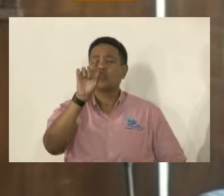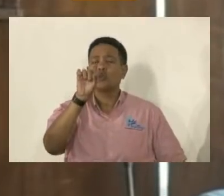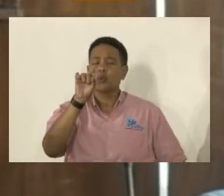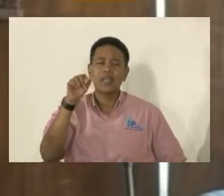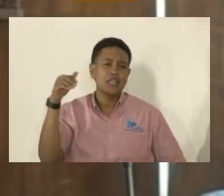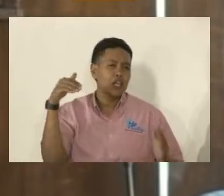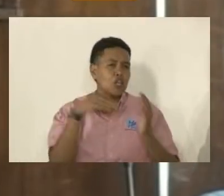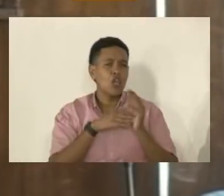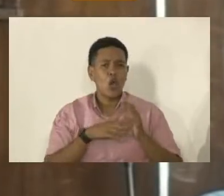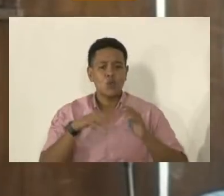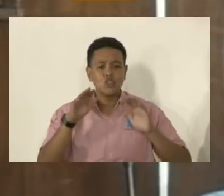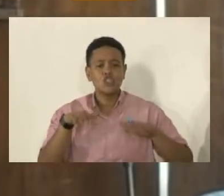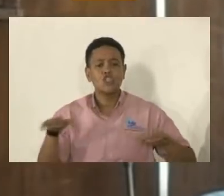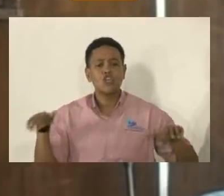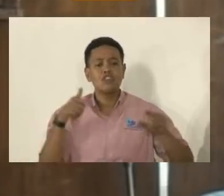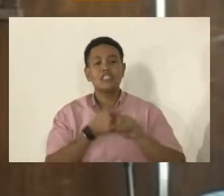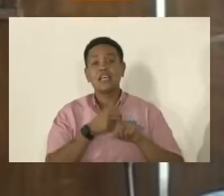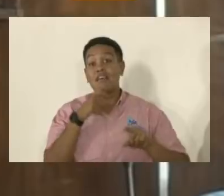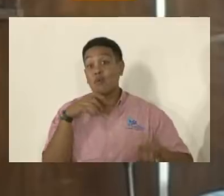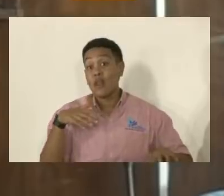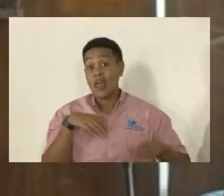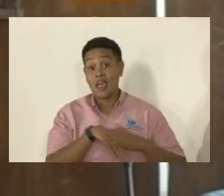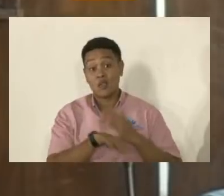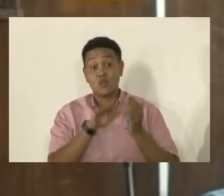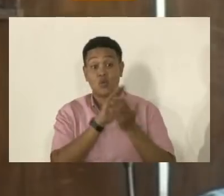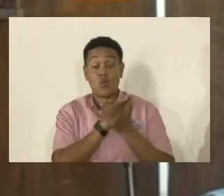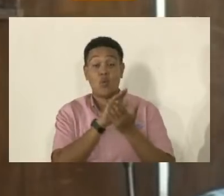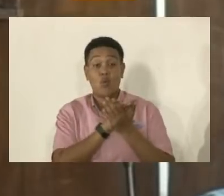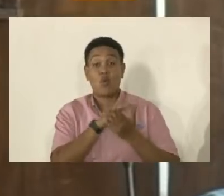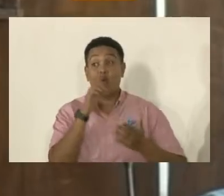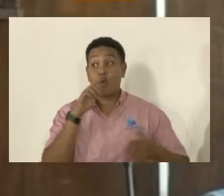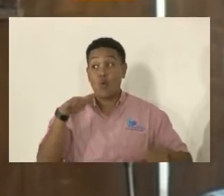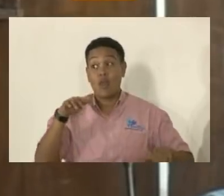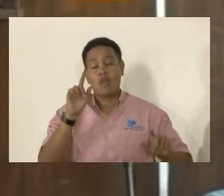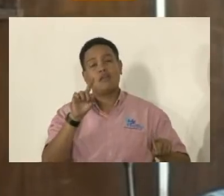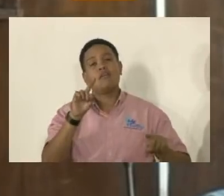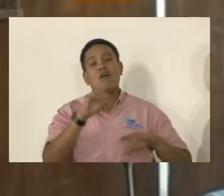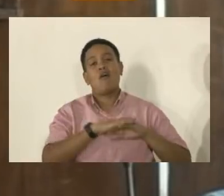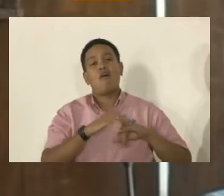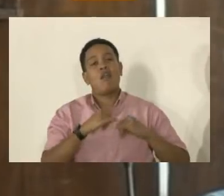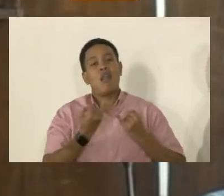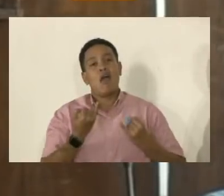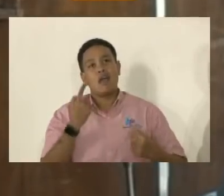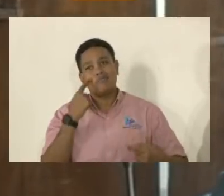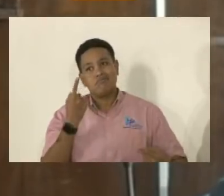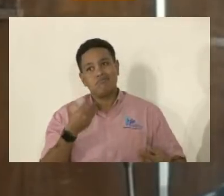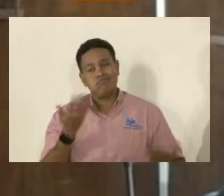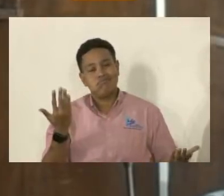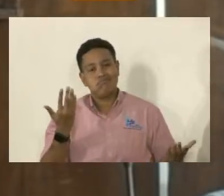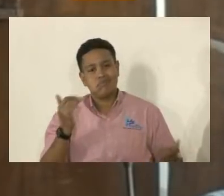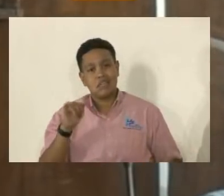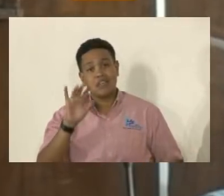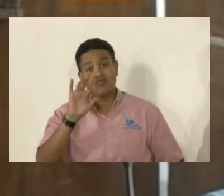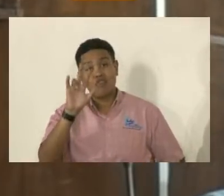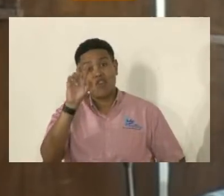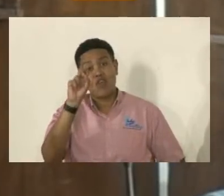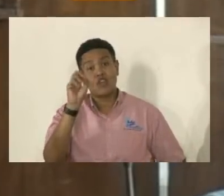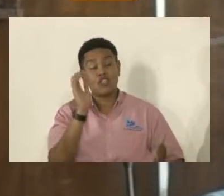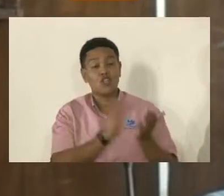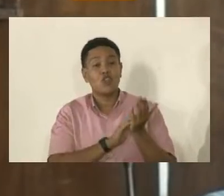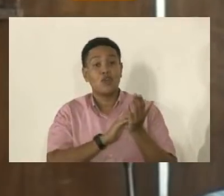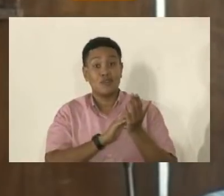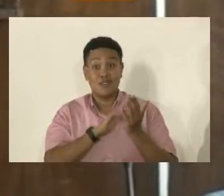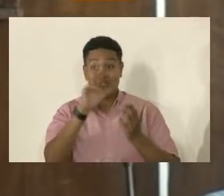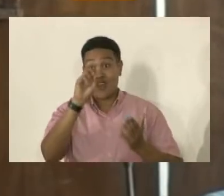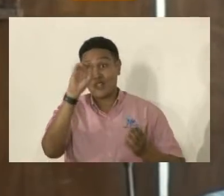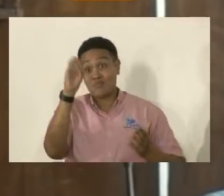120,000 children who are not in school and not attending online. That's about 30% of the total